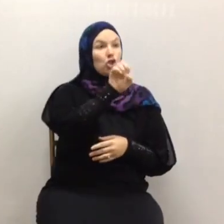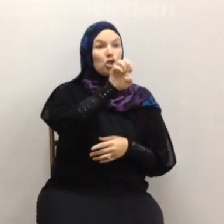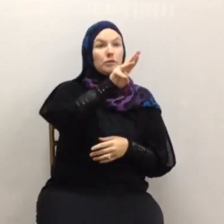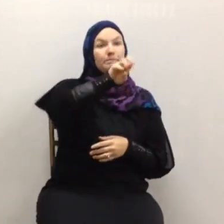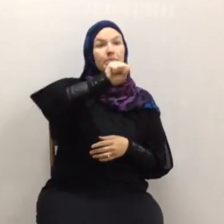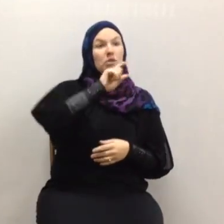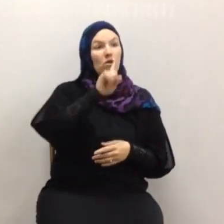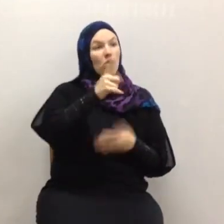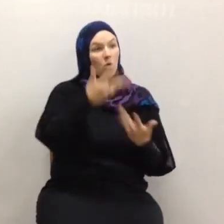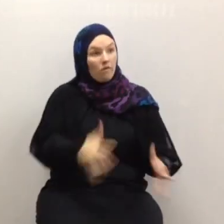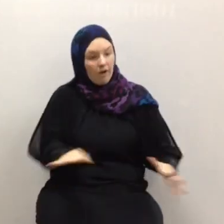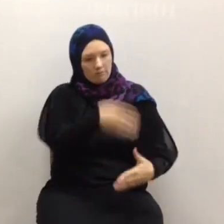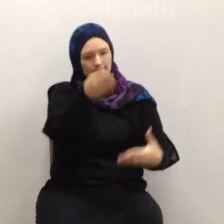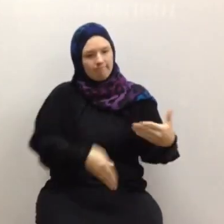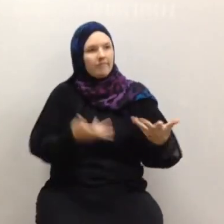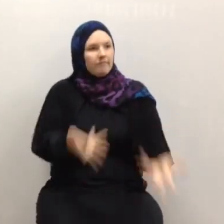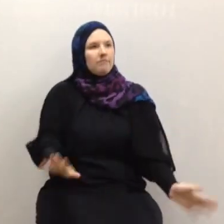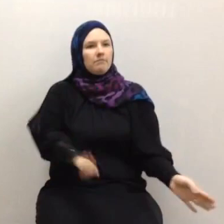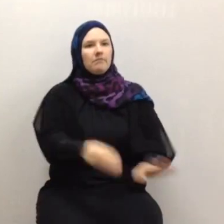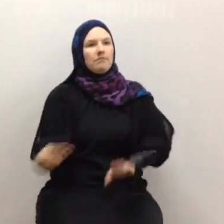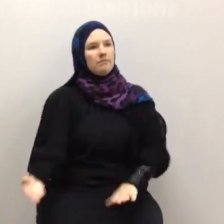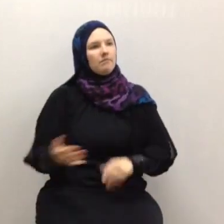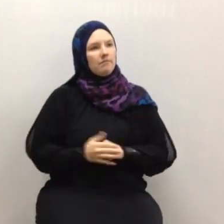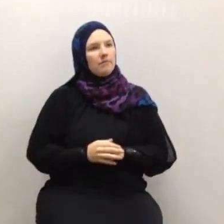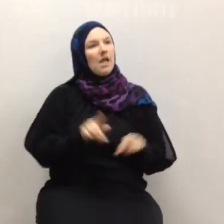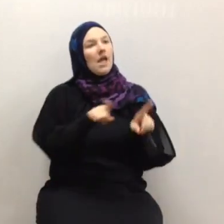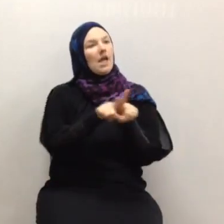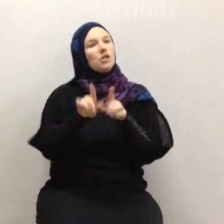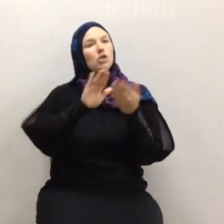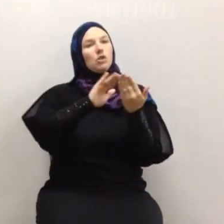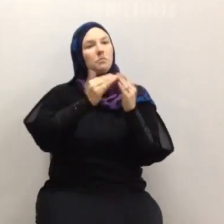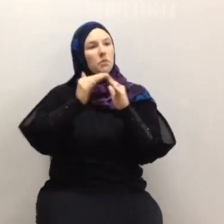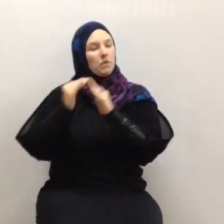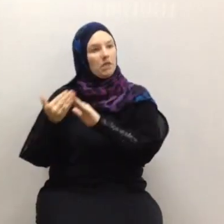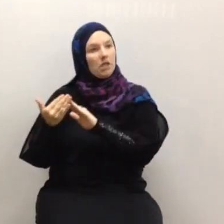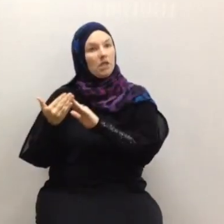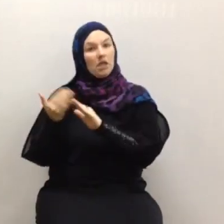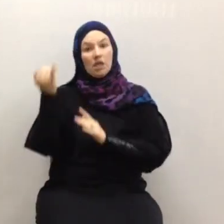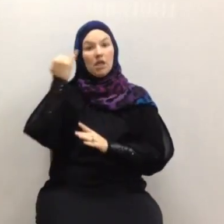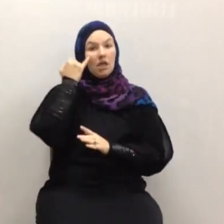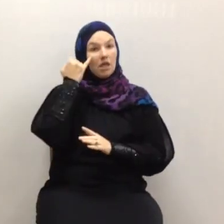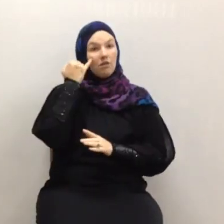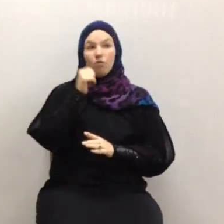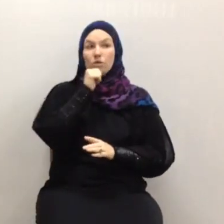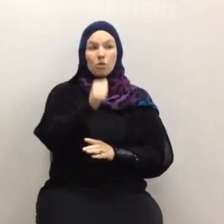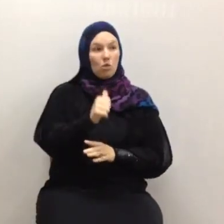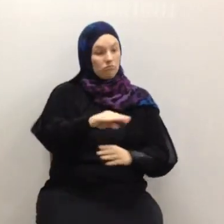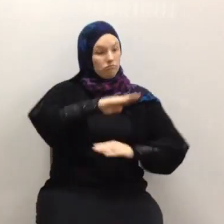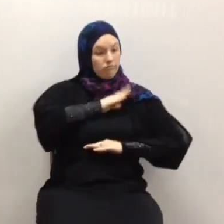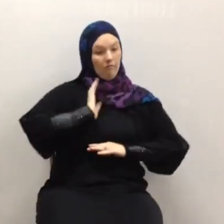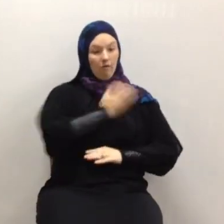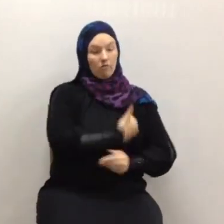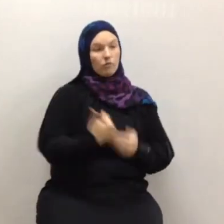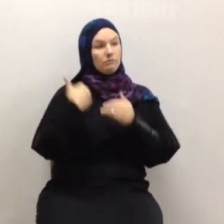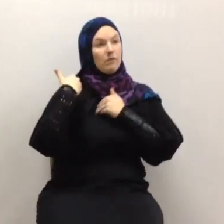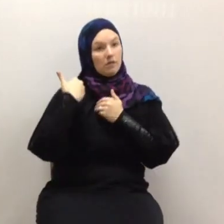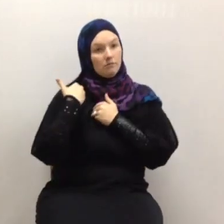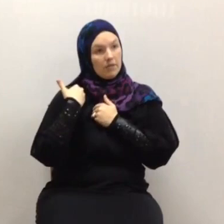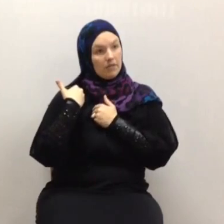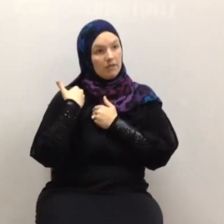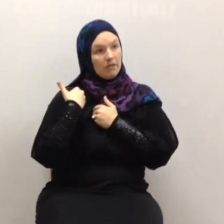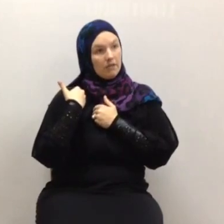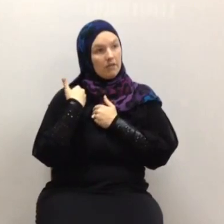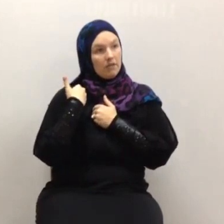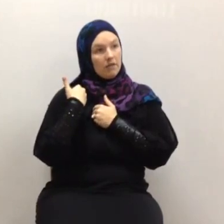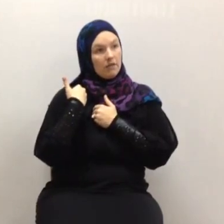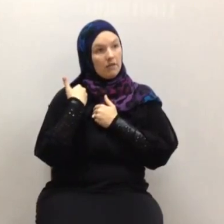As a community, unless we fulfill our responsibility in bringing more peace, more justice,